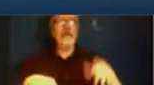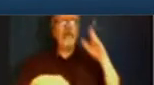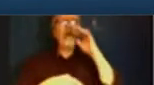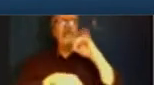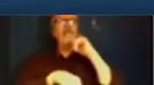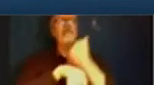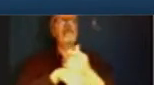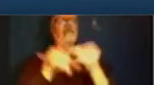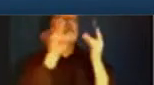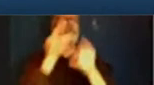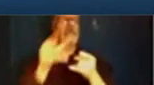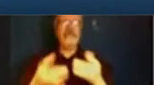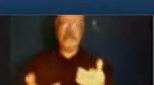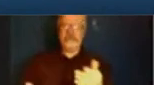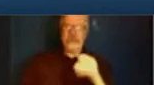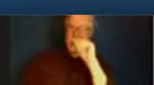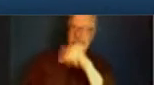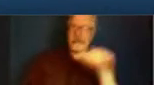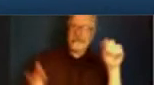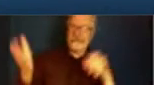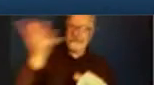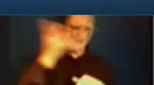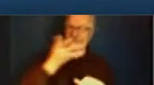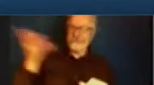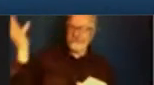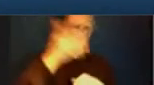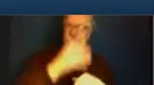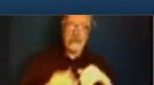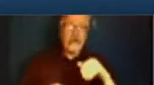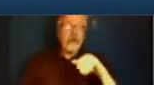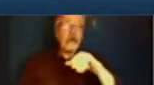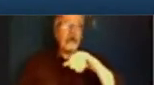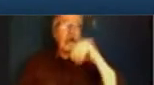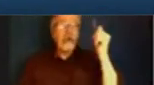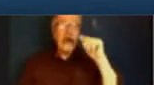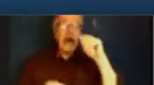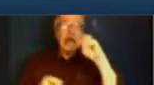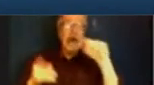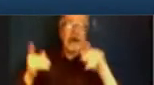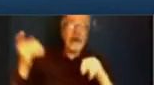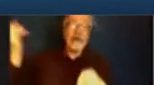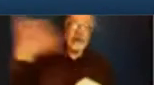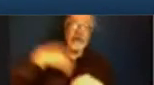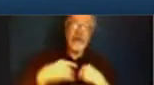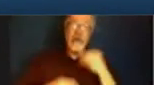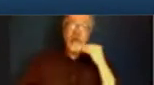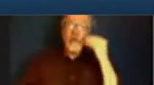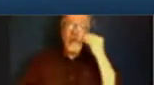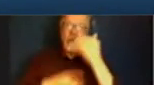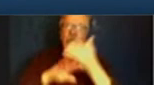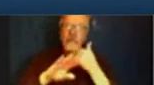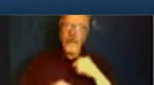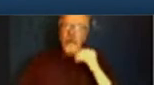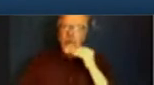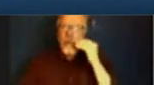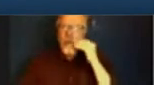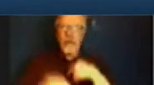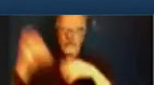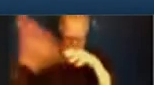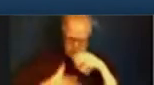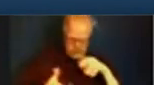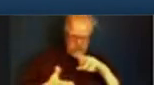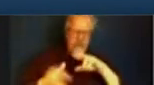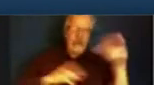Well, because Amazon delivers stuff to my house before we order it. It's a pretty amazing system. So I do have a